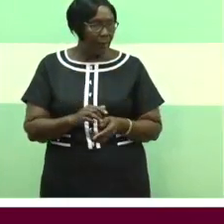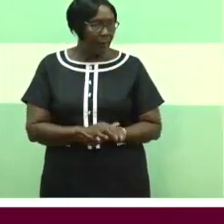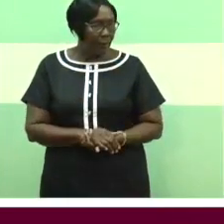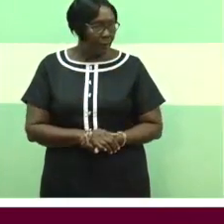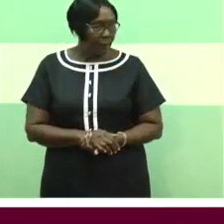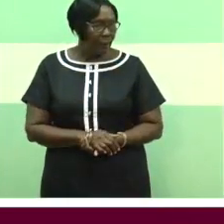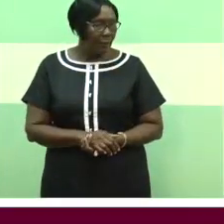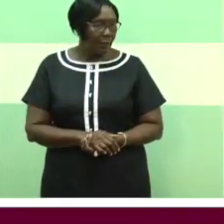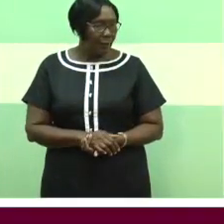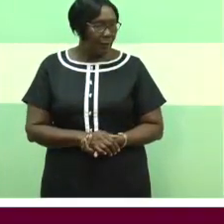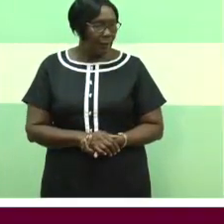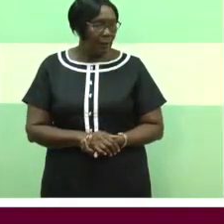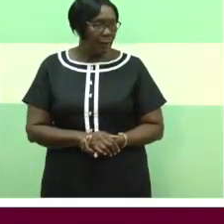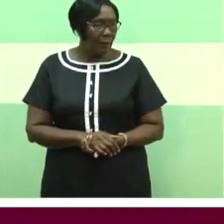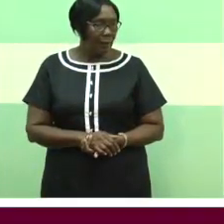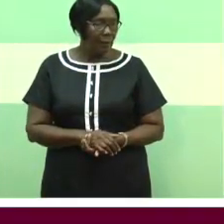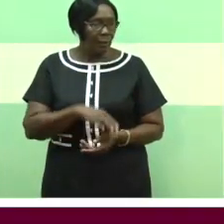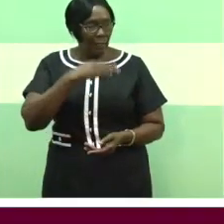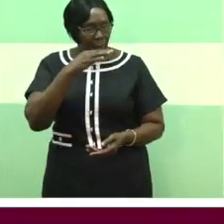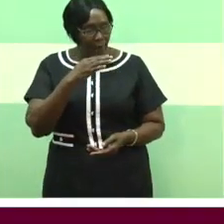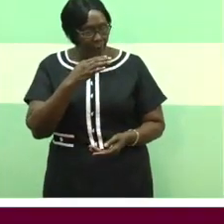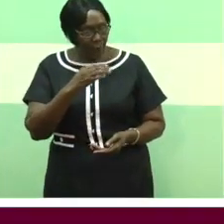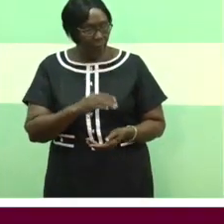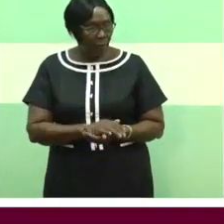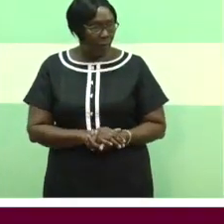we have breakfast.